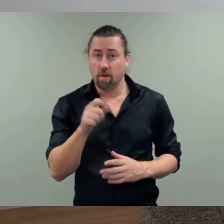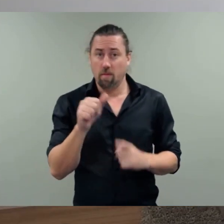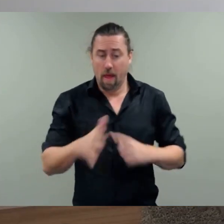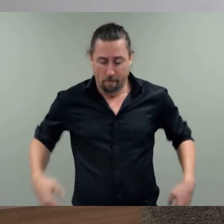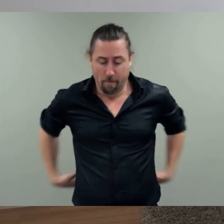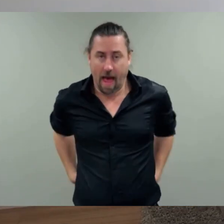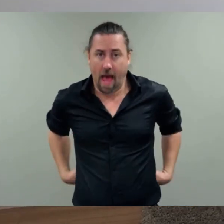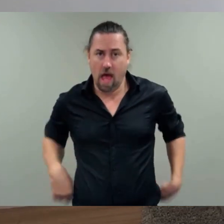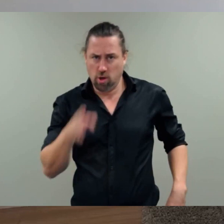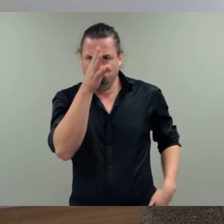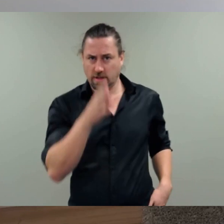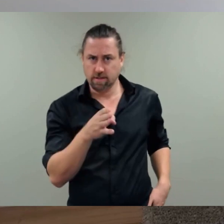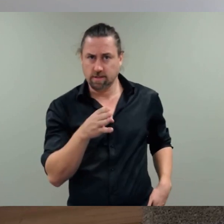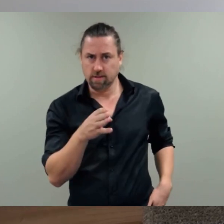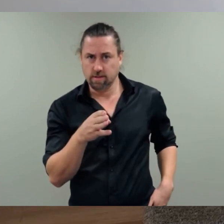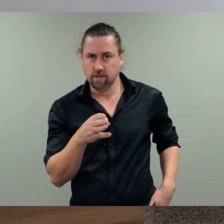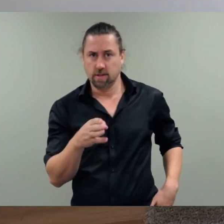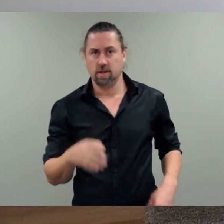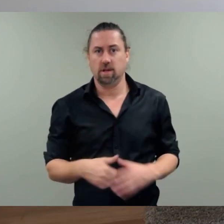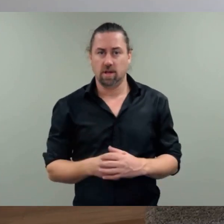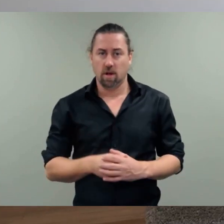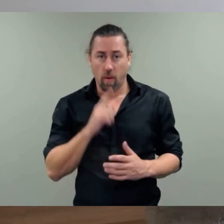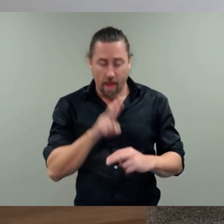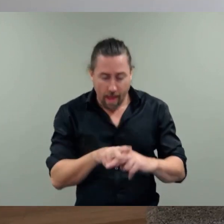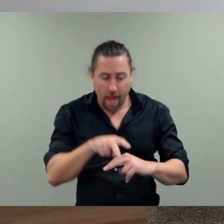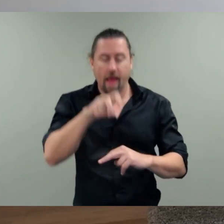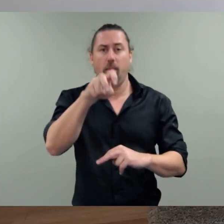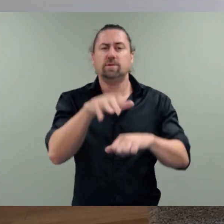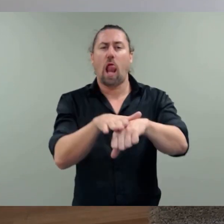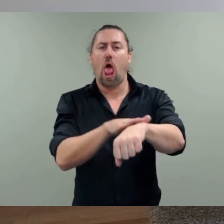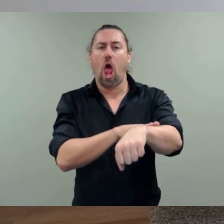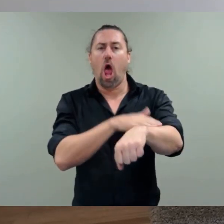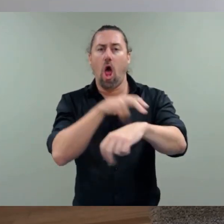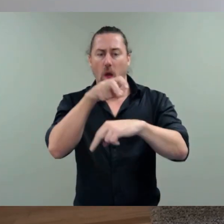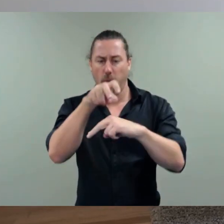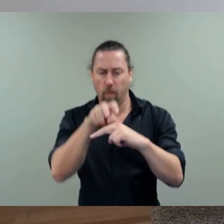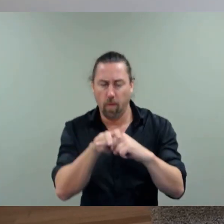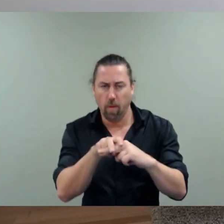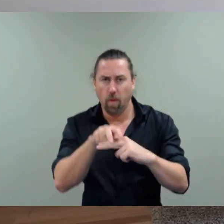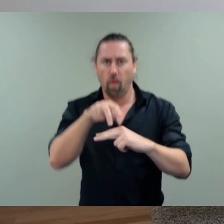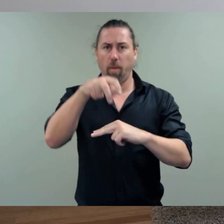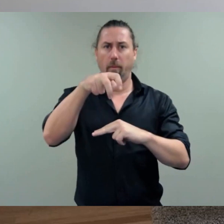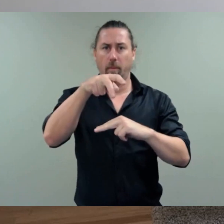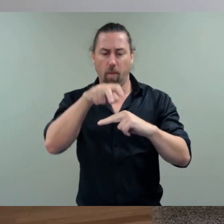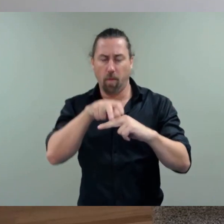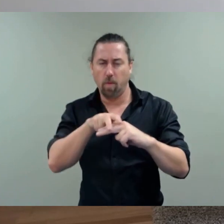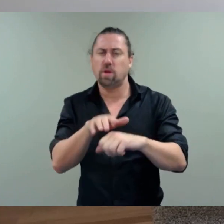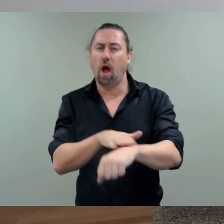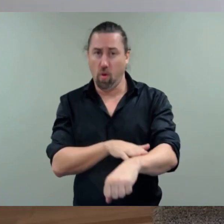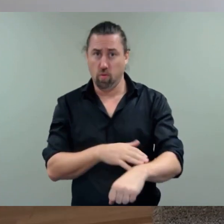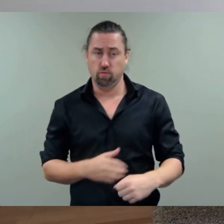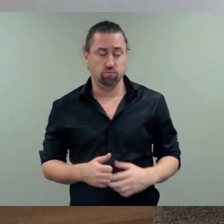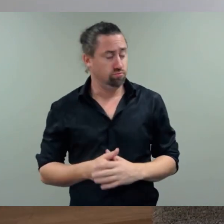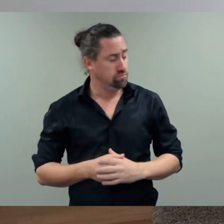Remember to try and keep your back nice and straight as you're standing up and slowly coming back down again.